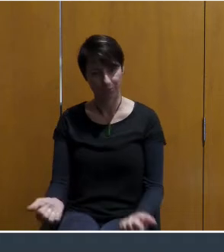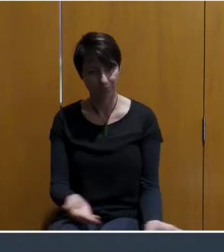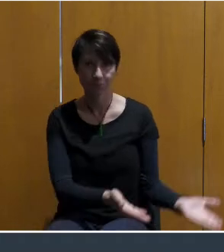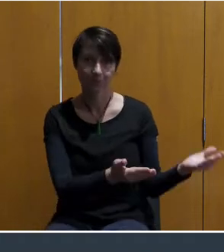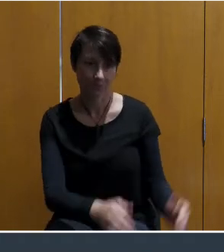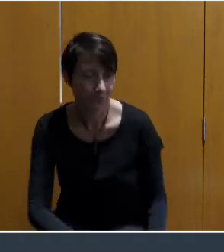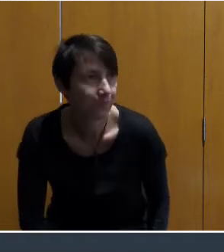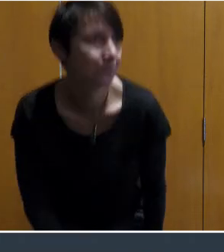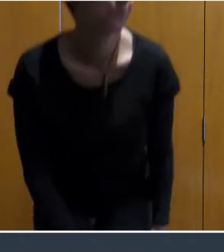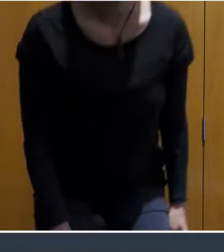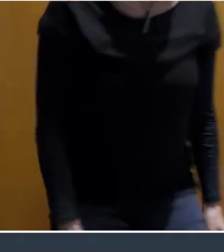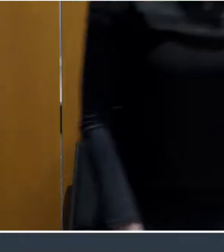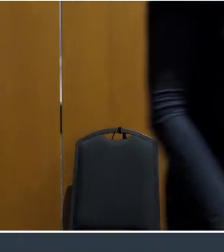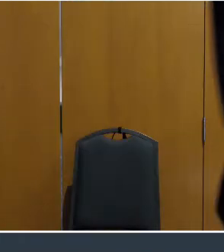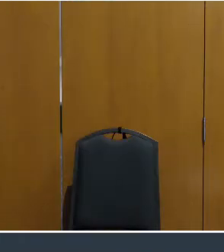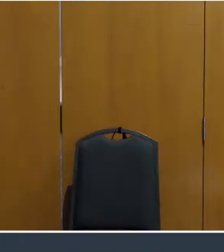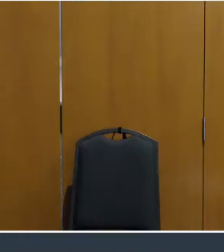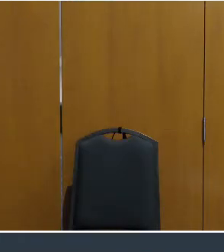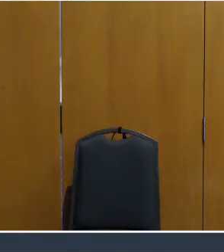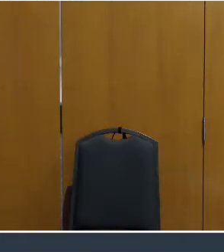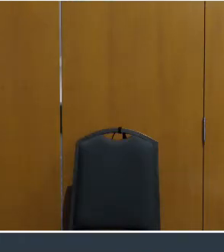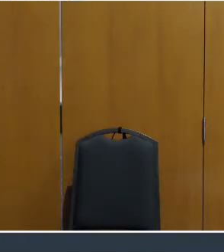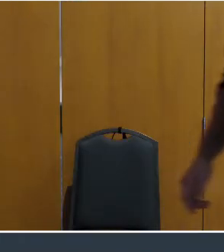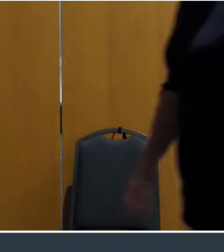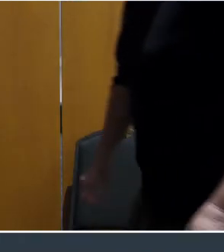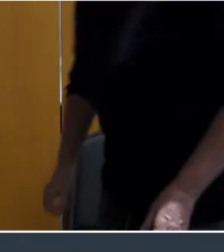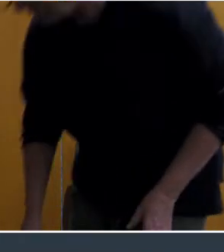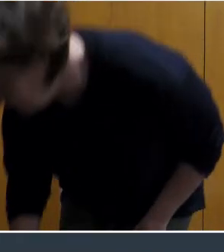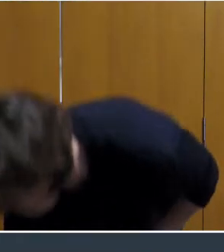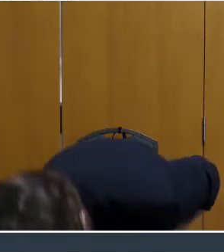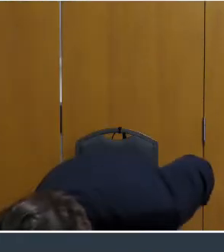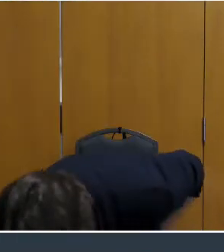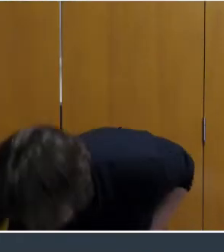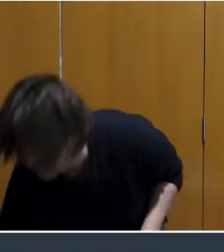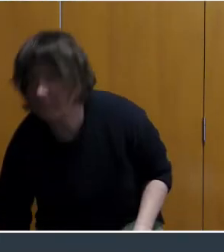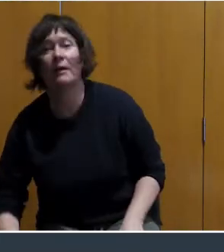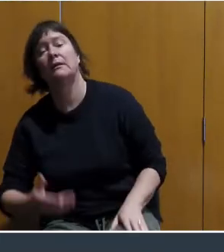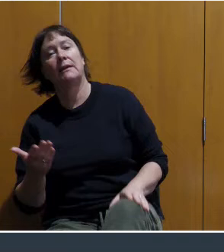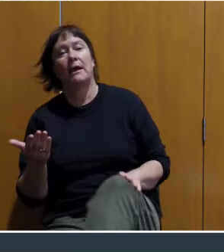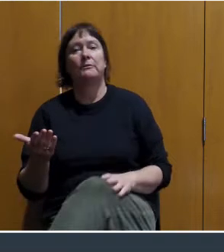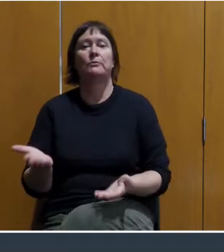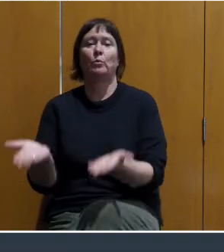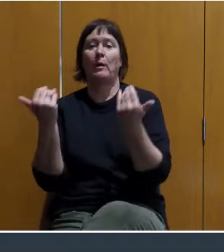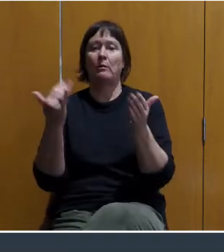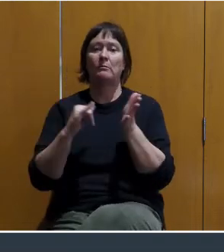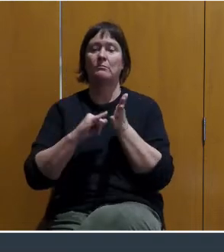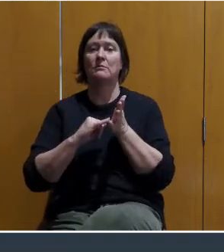And now I'd like to invite Sandra Dunsheath, please. Welcome, Sandra.